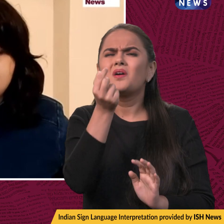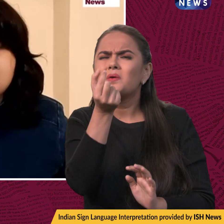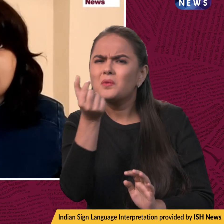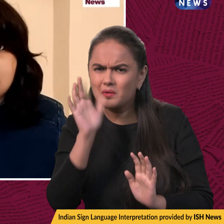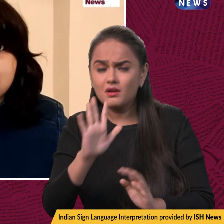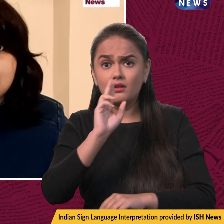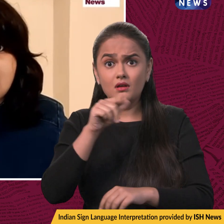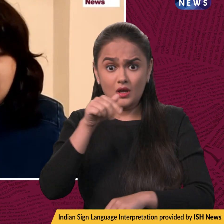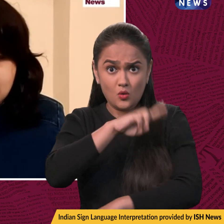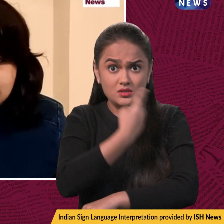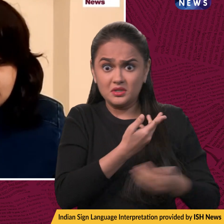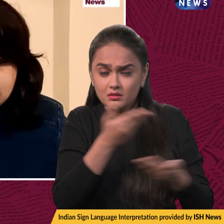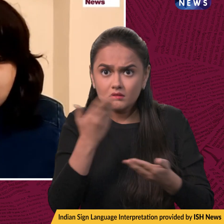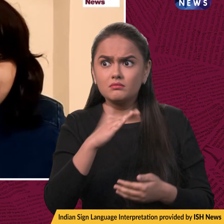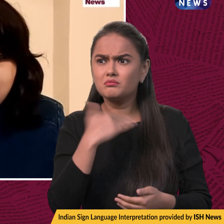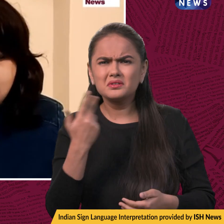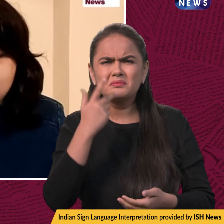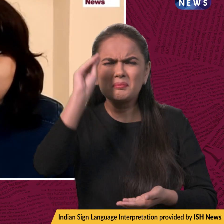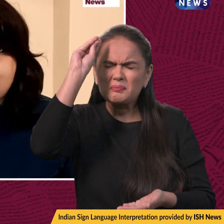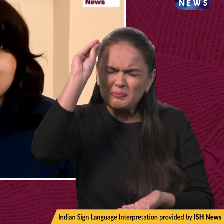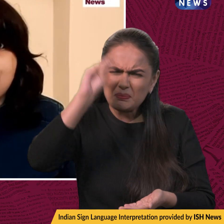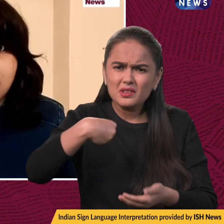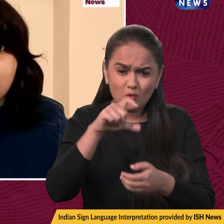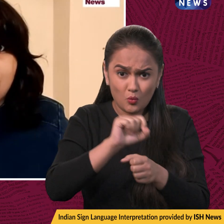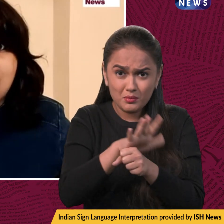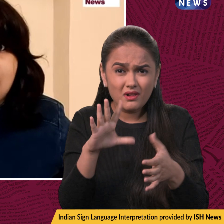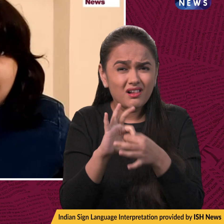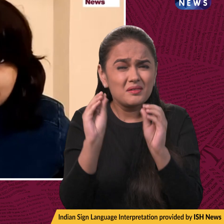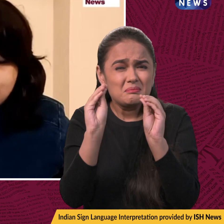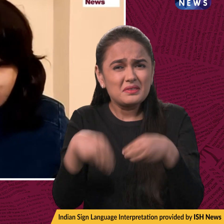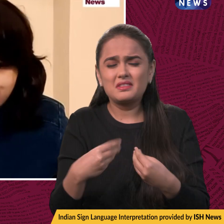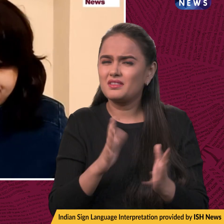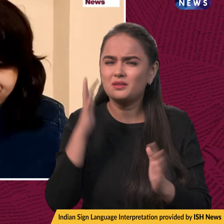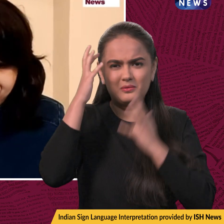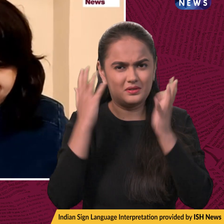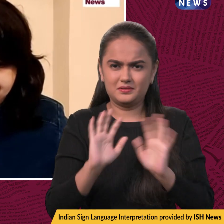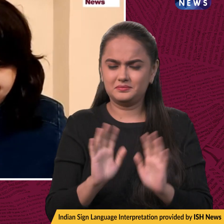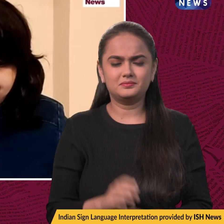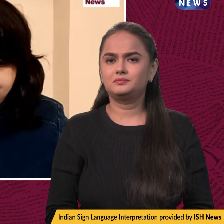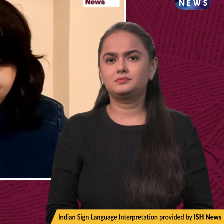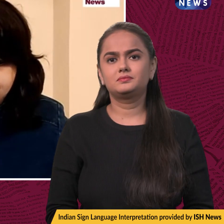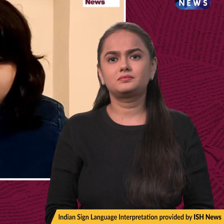of hospitalizations and deaths are fairly low because of Omicron, end quote.